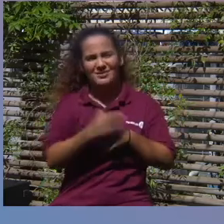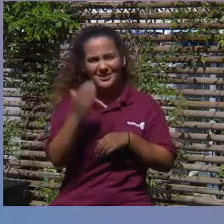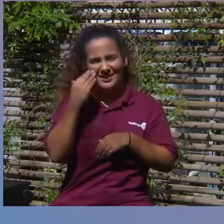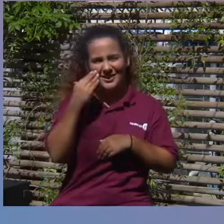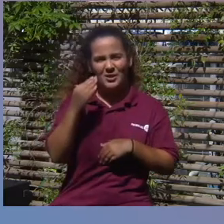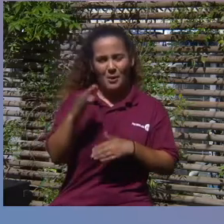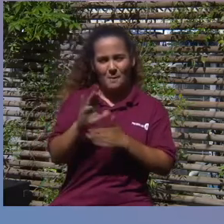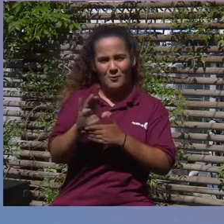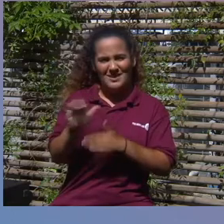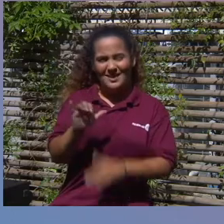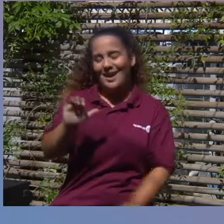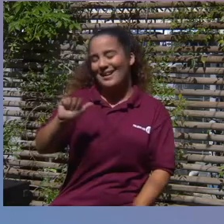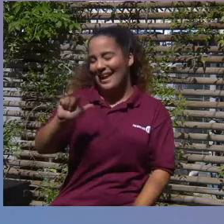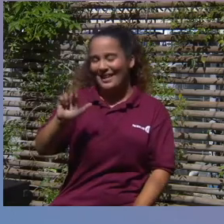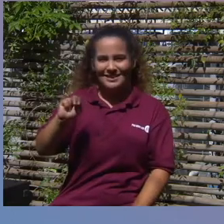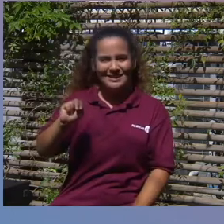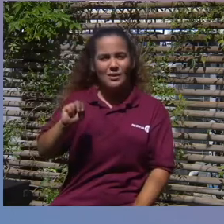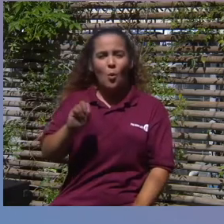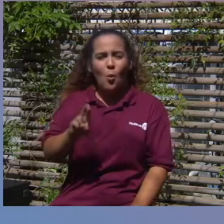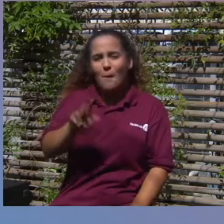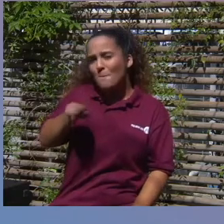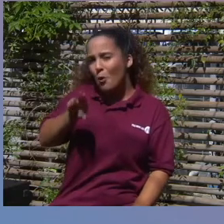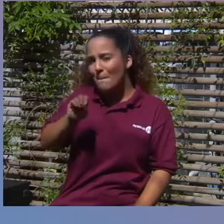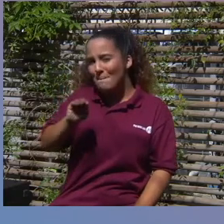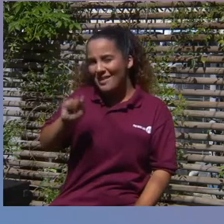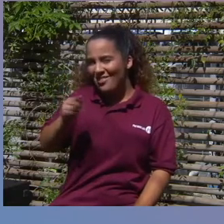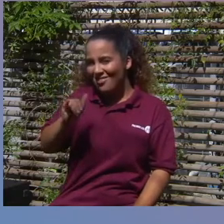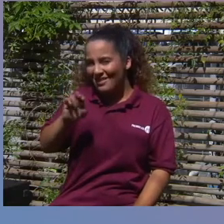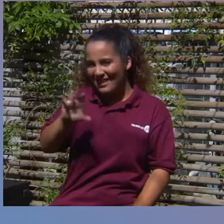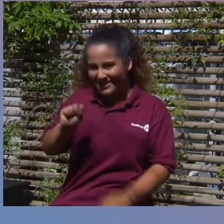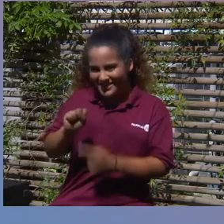Alien, child, and Prometheus. I love those movies too. Oh my God.